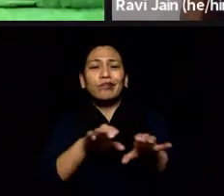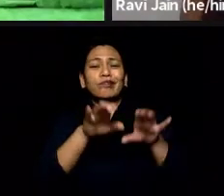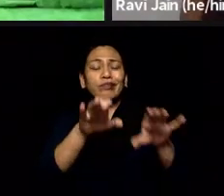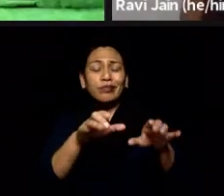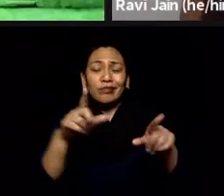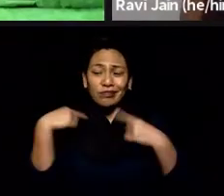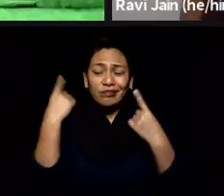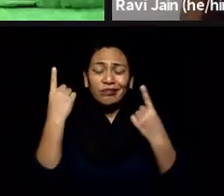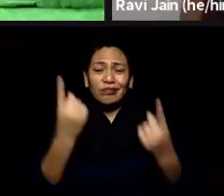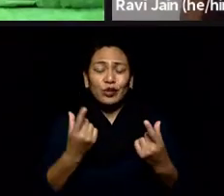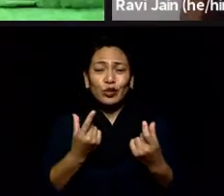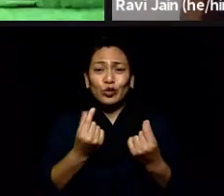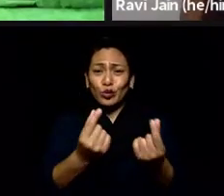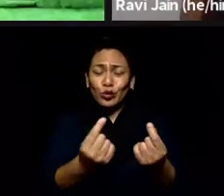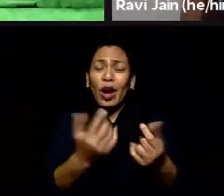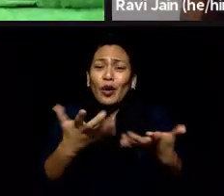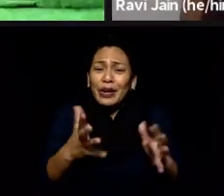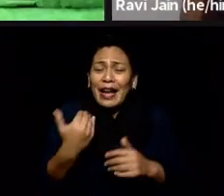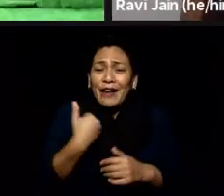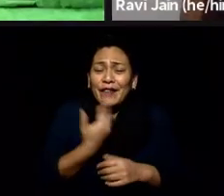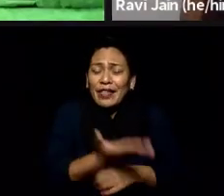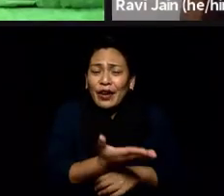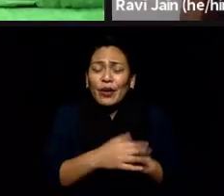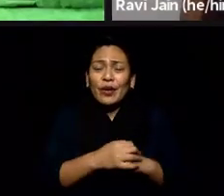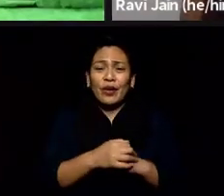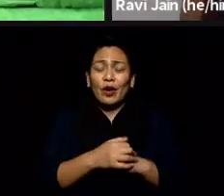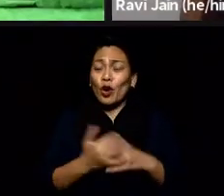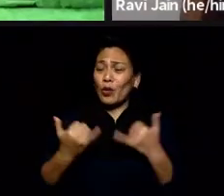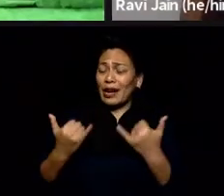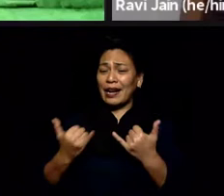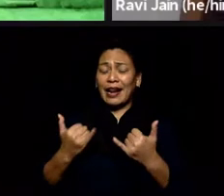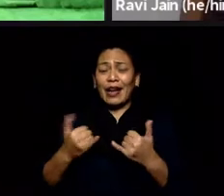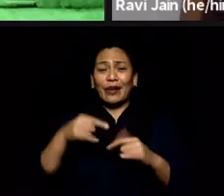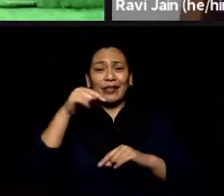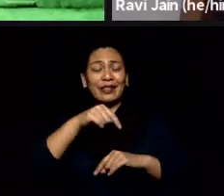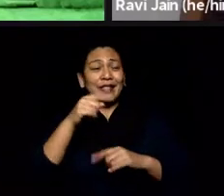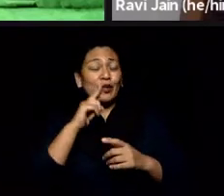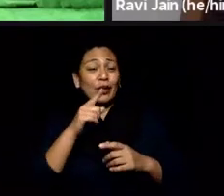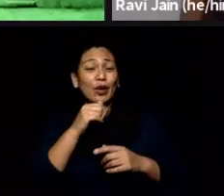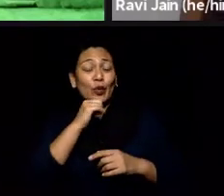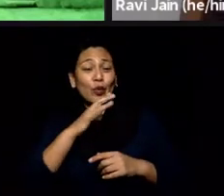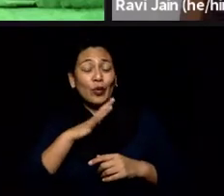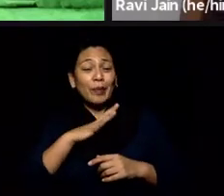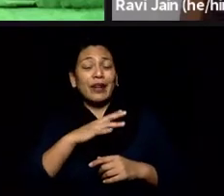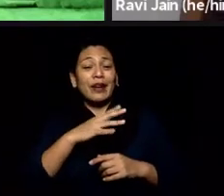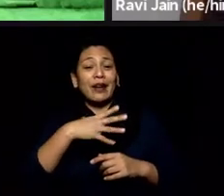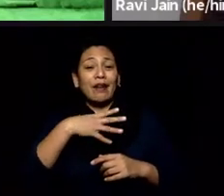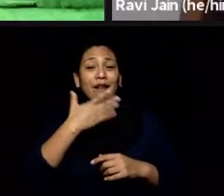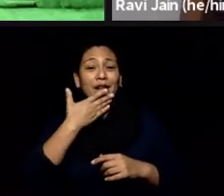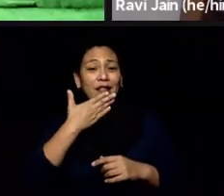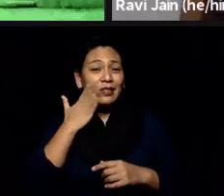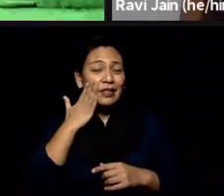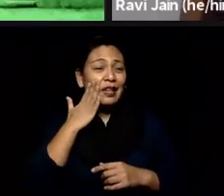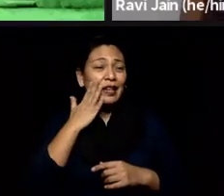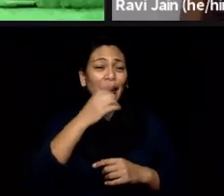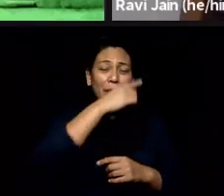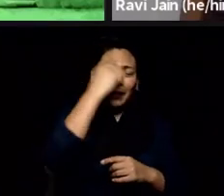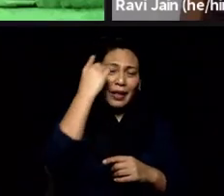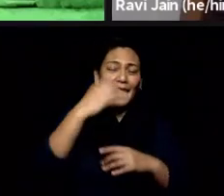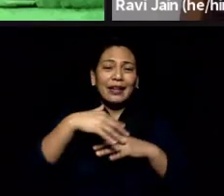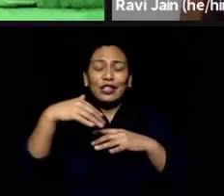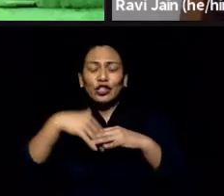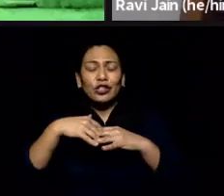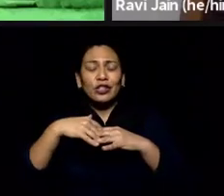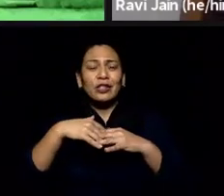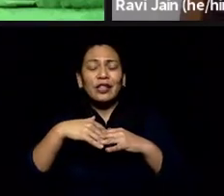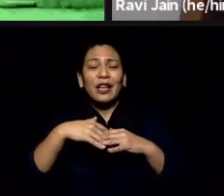I had to challenge myself that, you know, this moment, particularly I would say to women of color, Black women and Indigenous women and women of color